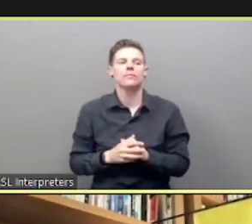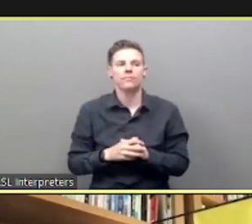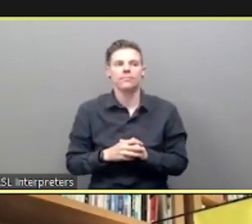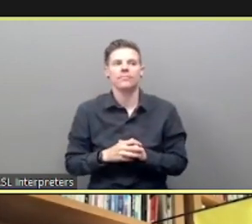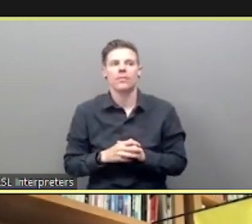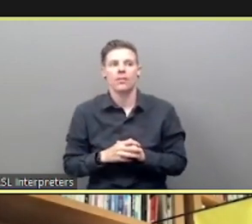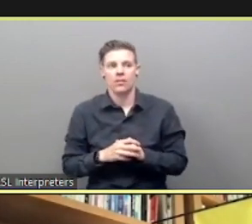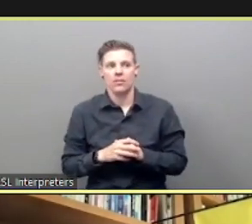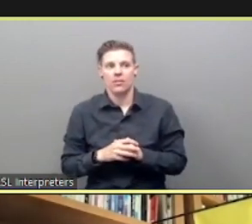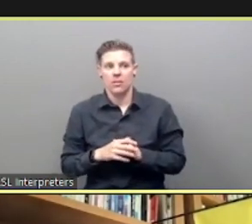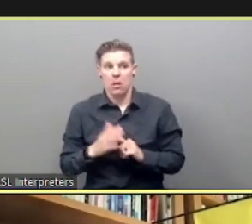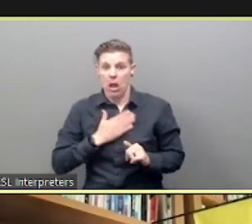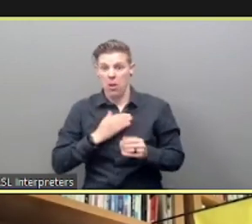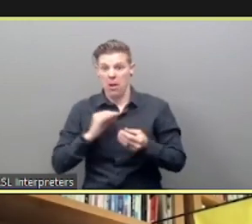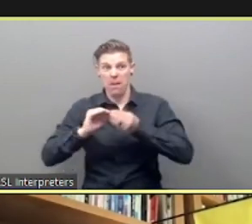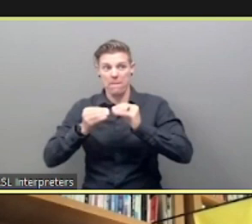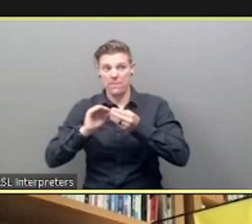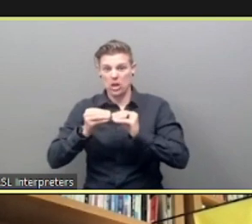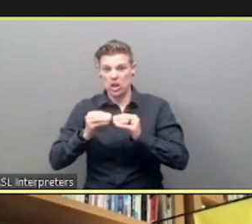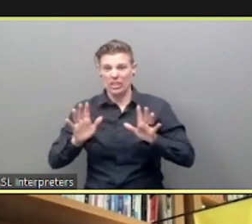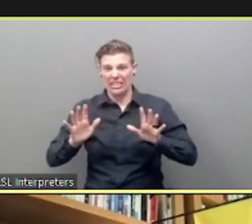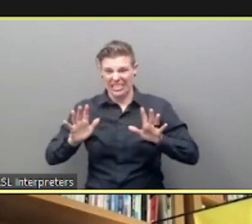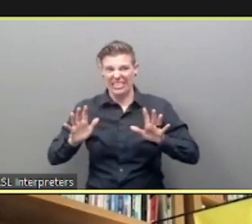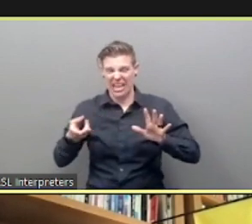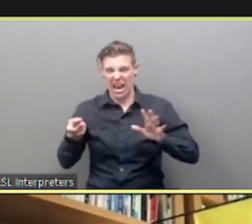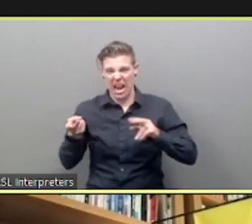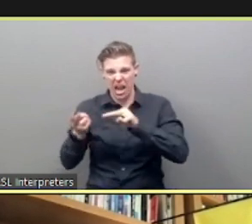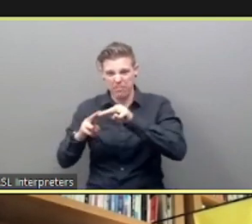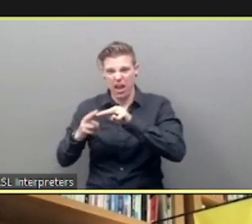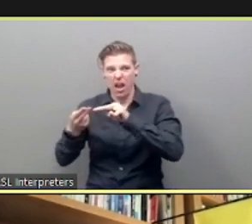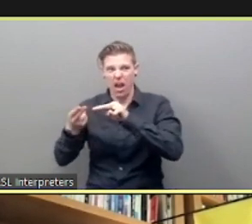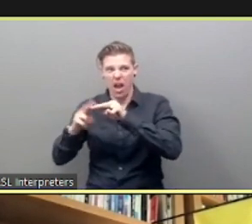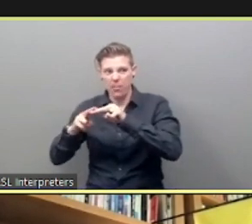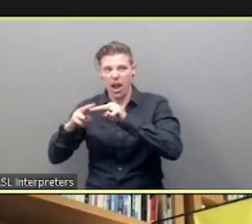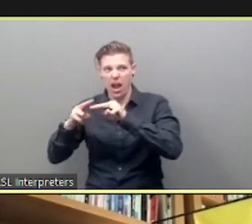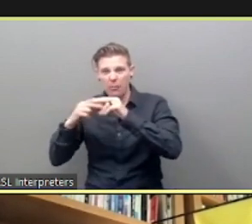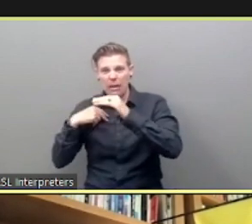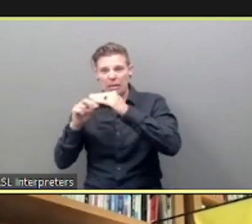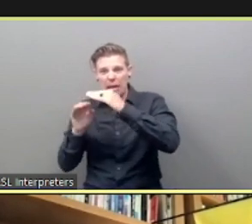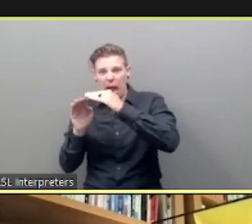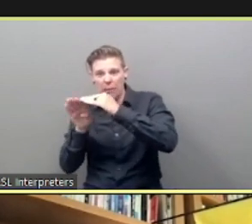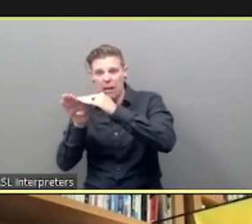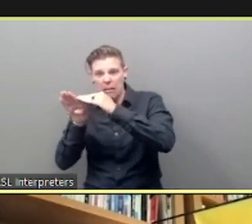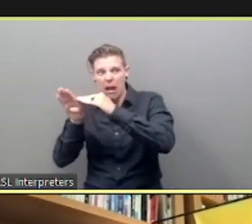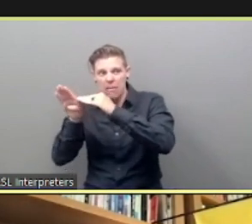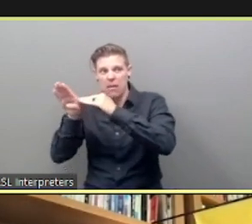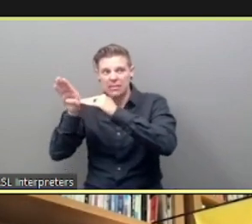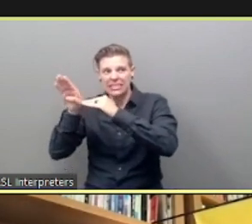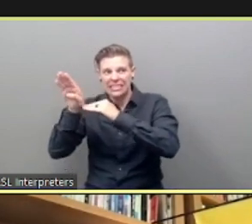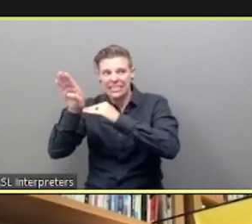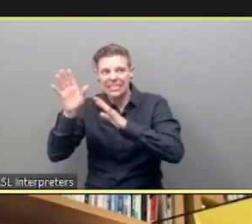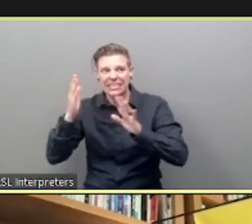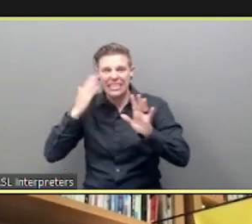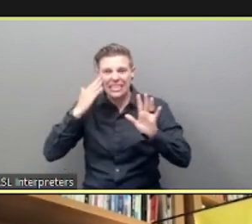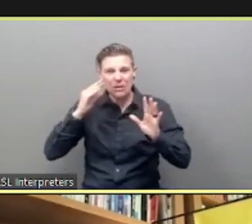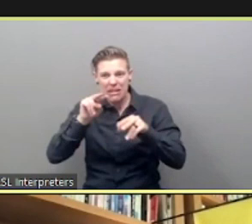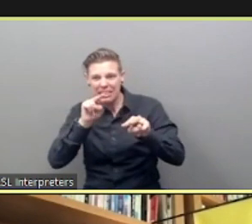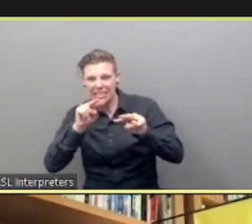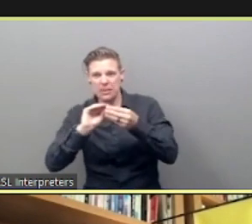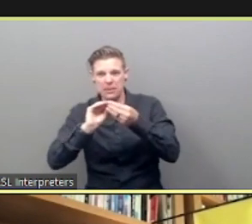case numbers. And we're really close to the line. So I think we're doing pretty well on with our data. But once you get